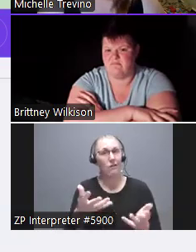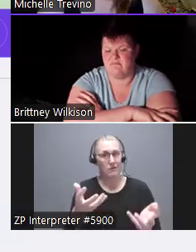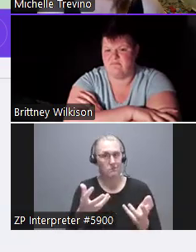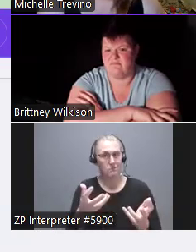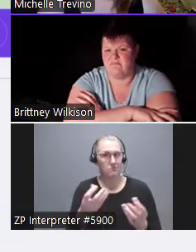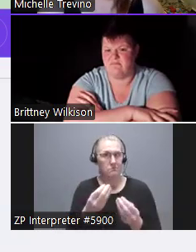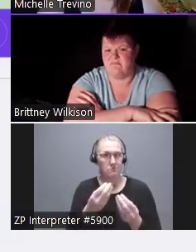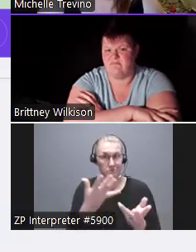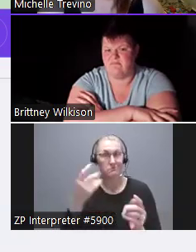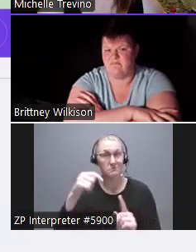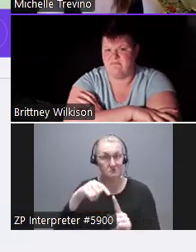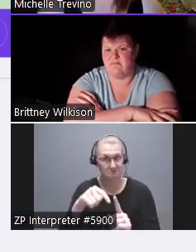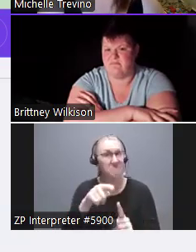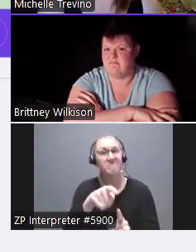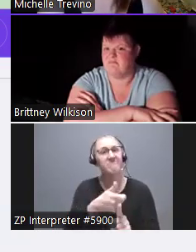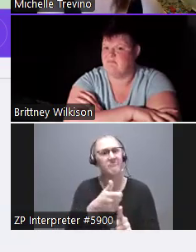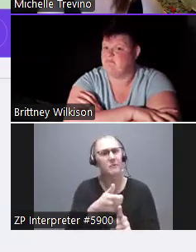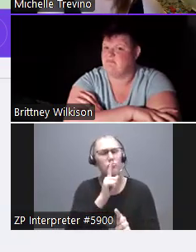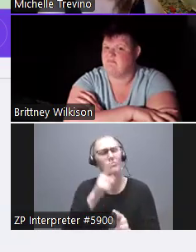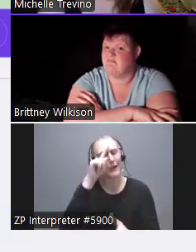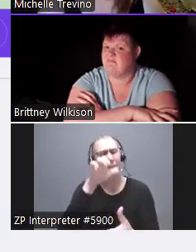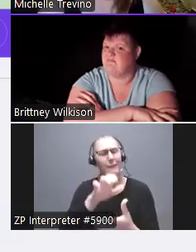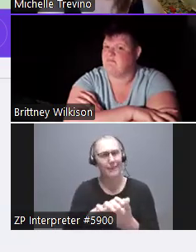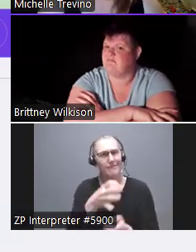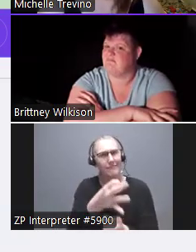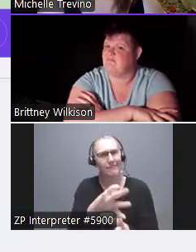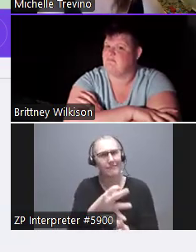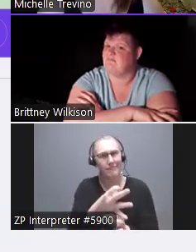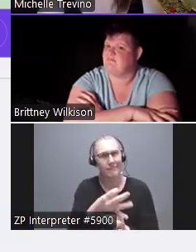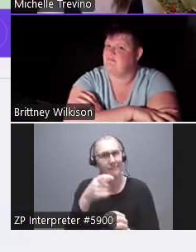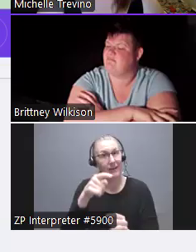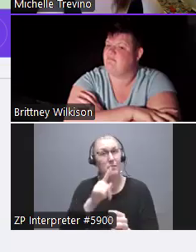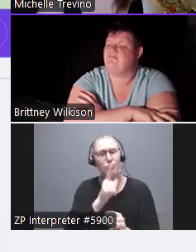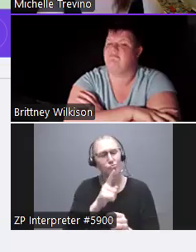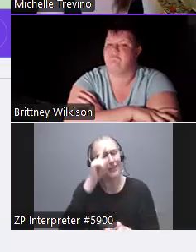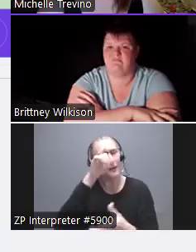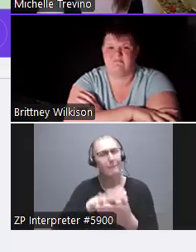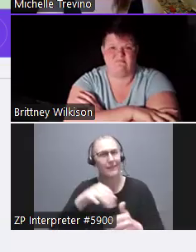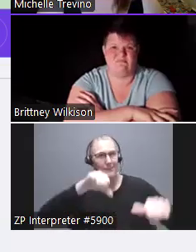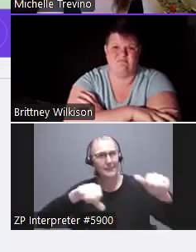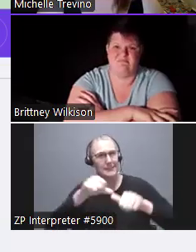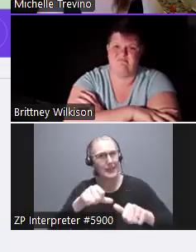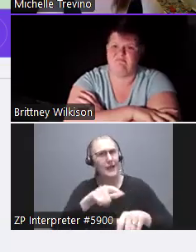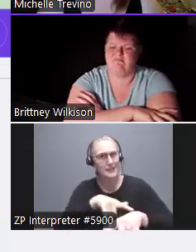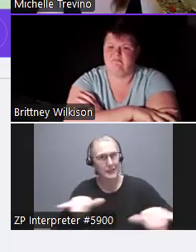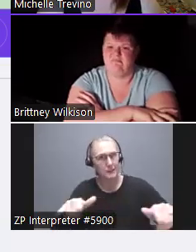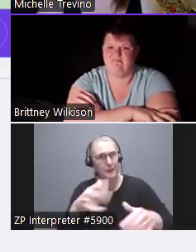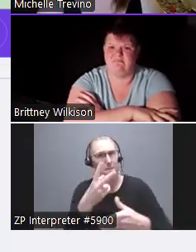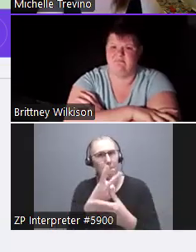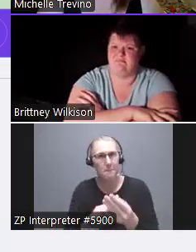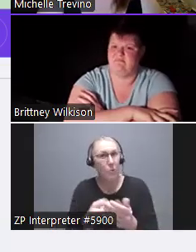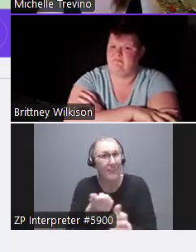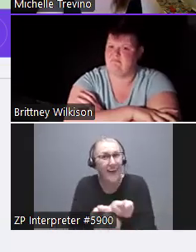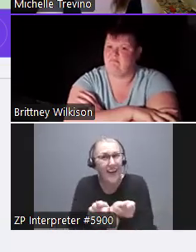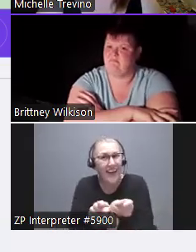of faith, but he is also a man of science. And every single thing that he puts